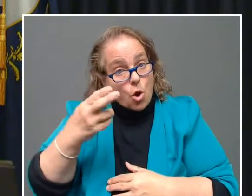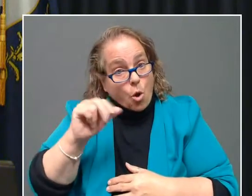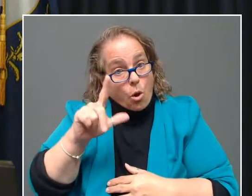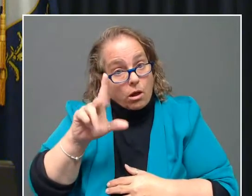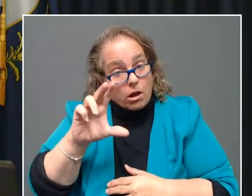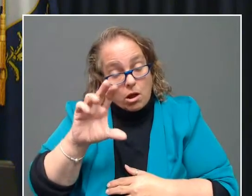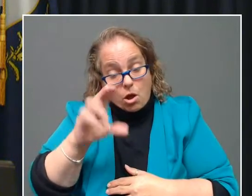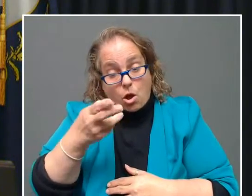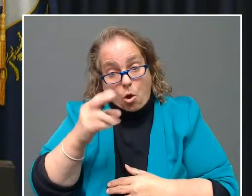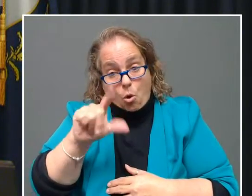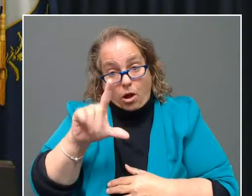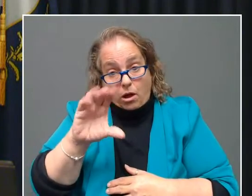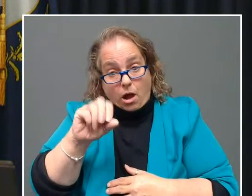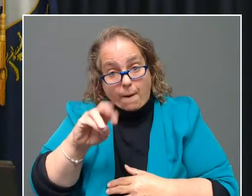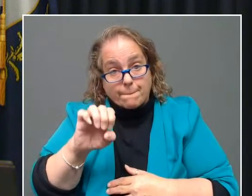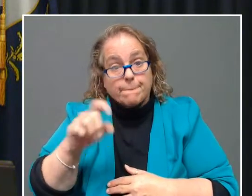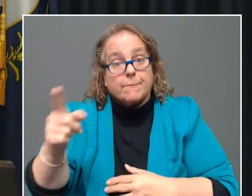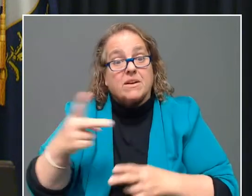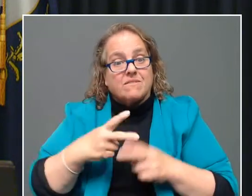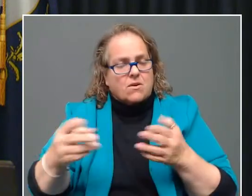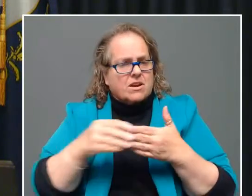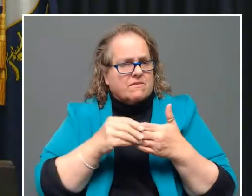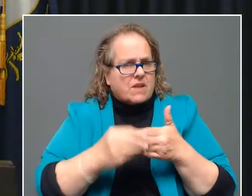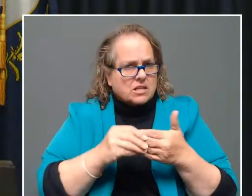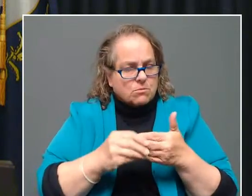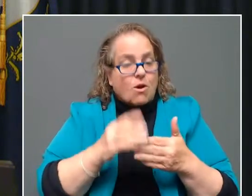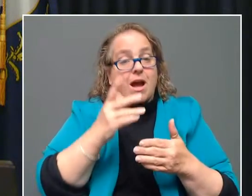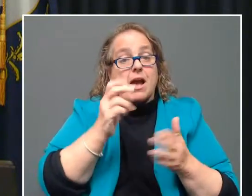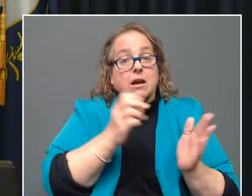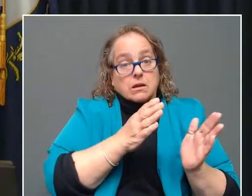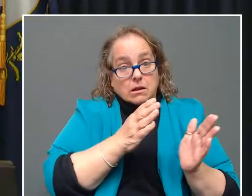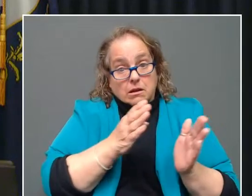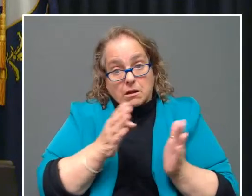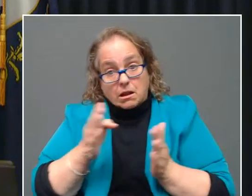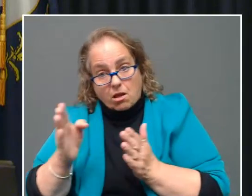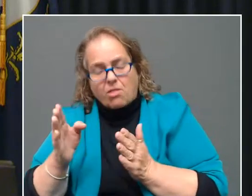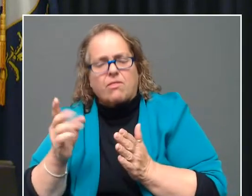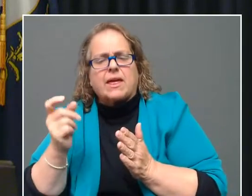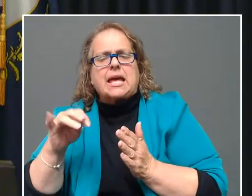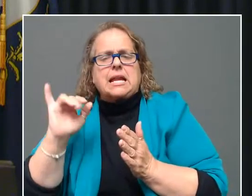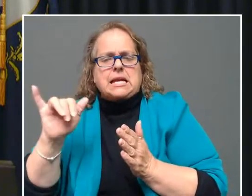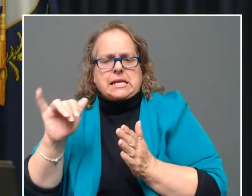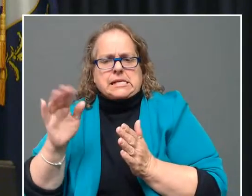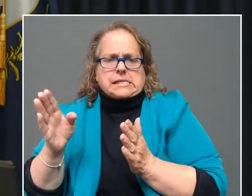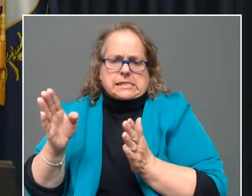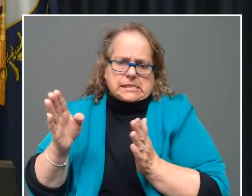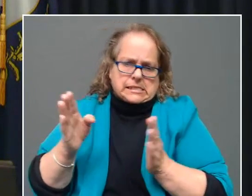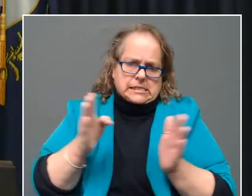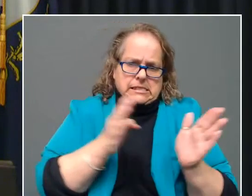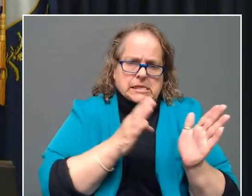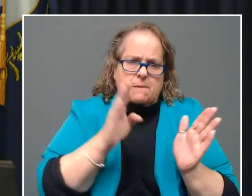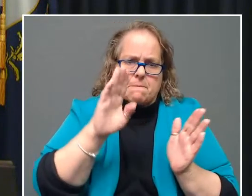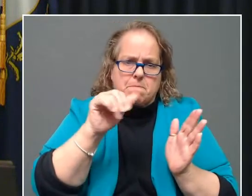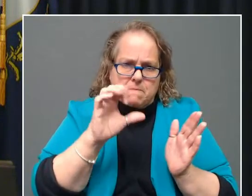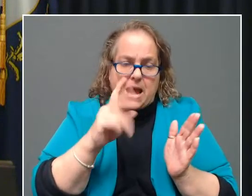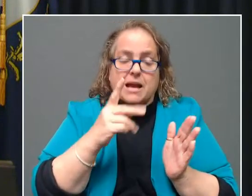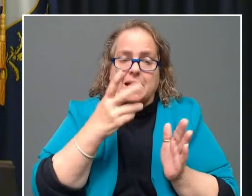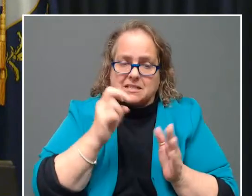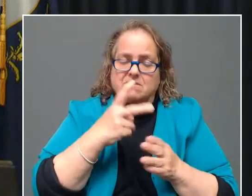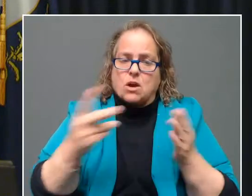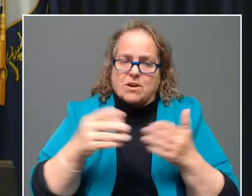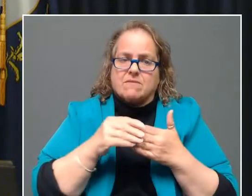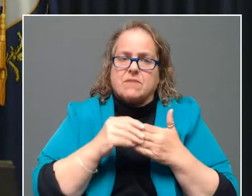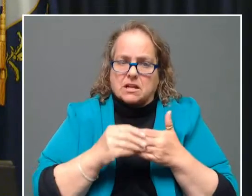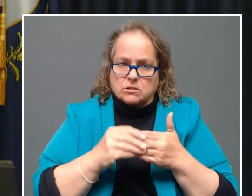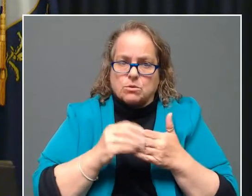past, where he has moved a certain direction and then either cases increase or others, and they've at least stopped. So my